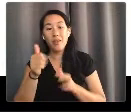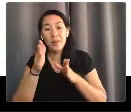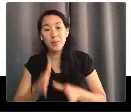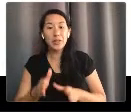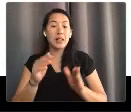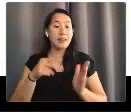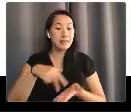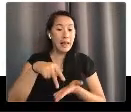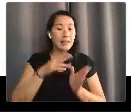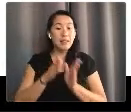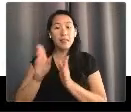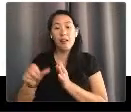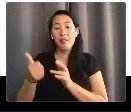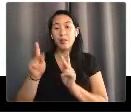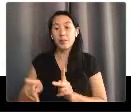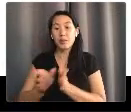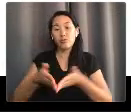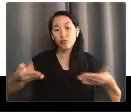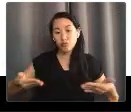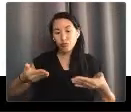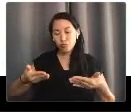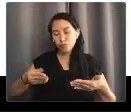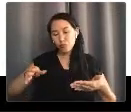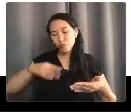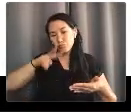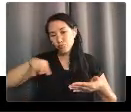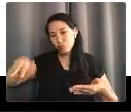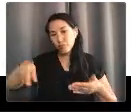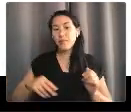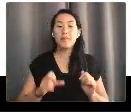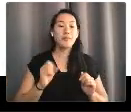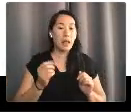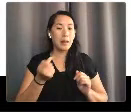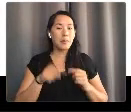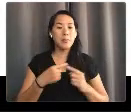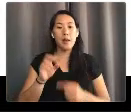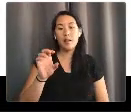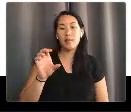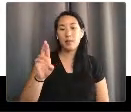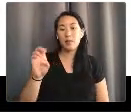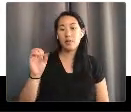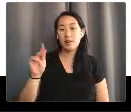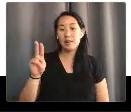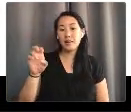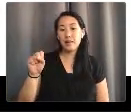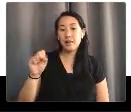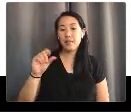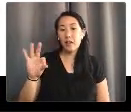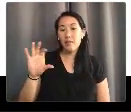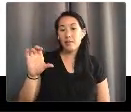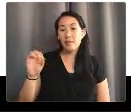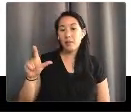person is holding a book. So a bit about Creatives of Color. Creatives of Color is a shared space and